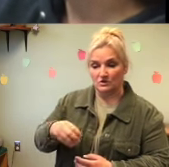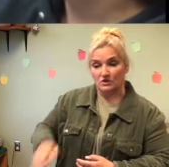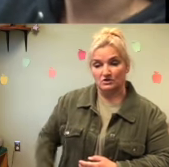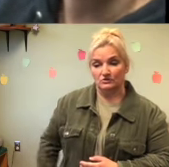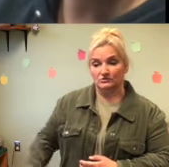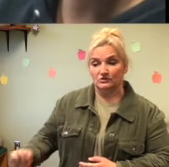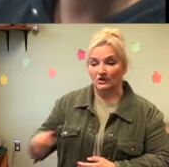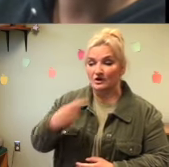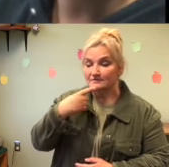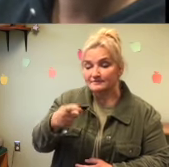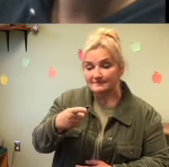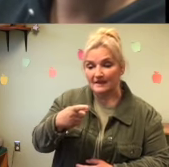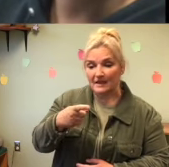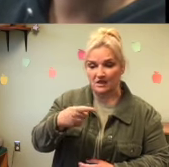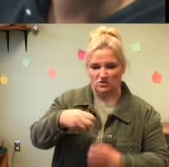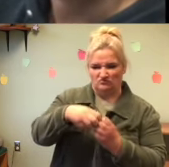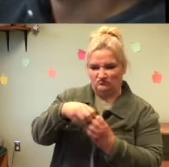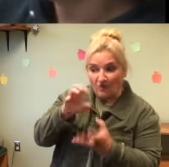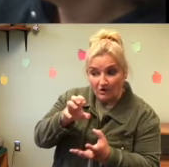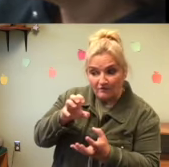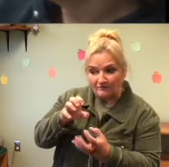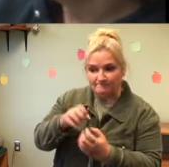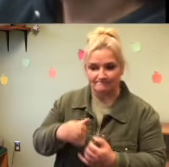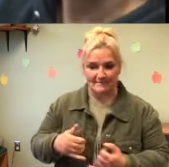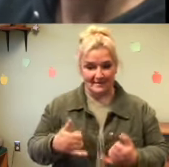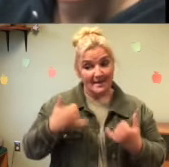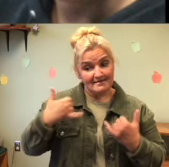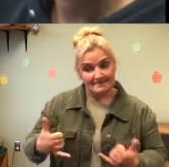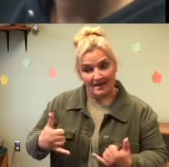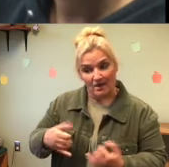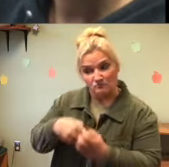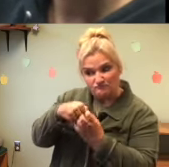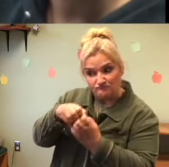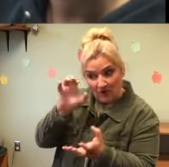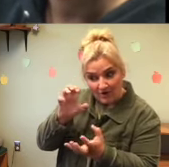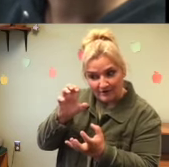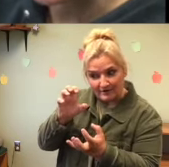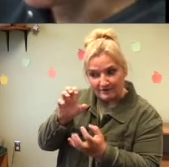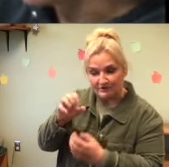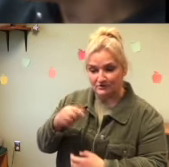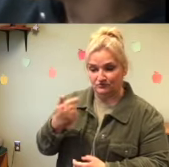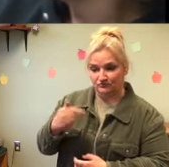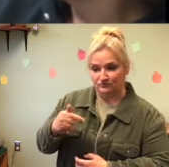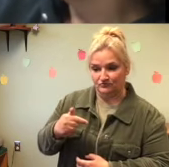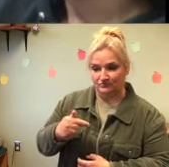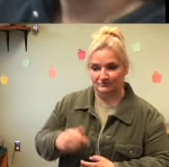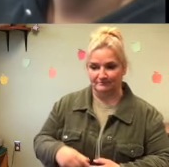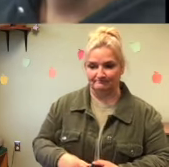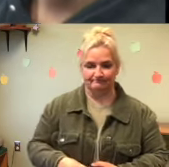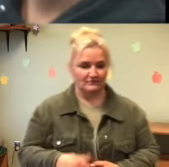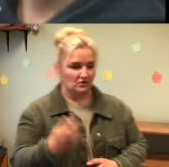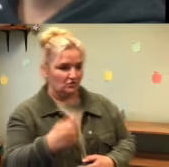meow. Dogs go arf. Now, bark, George.